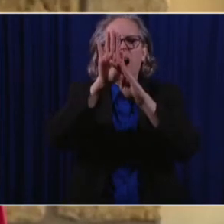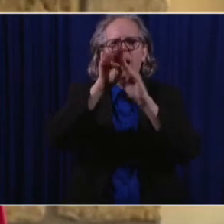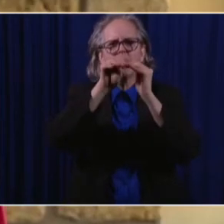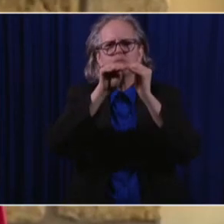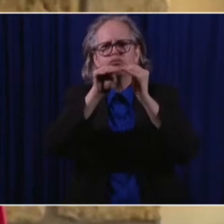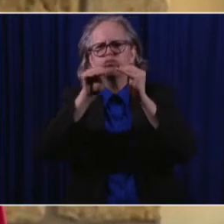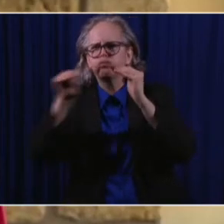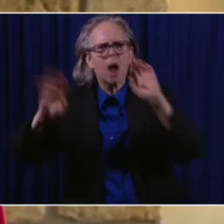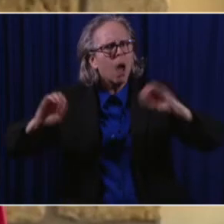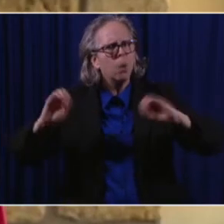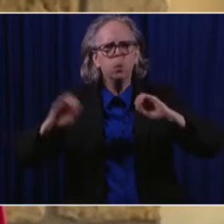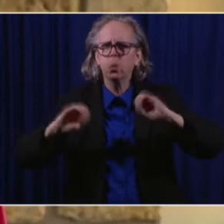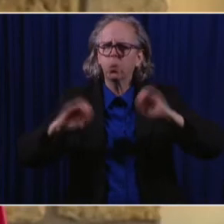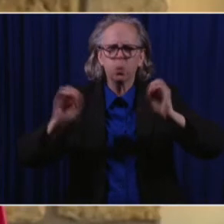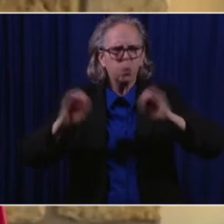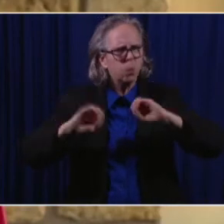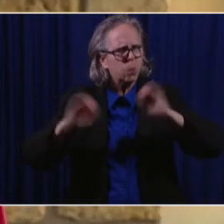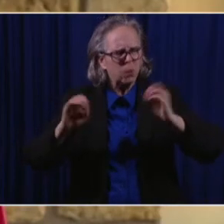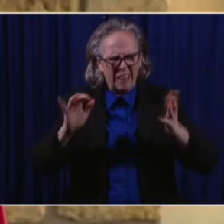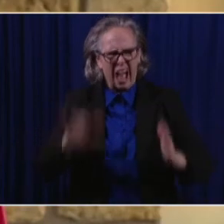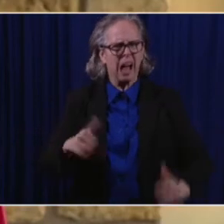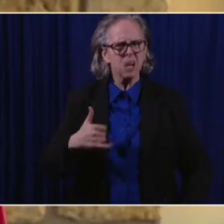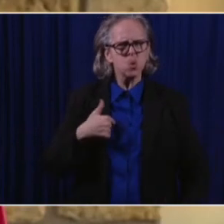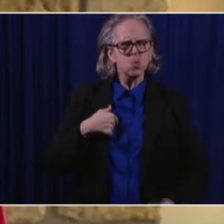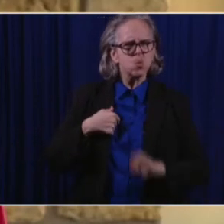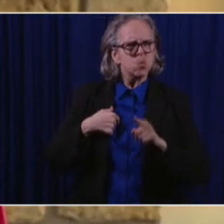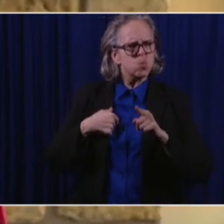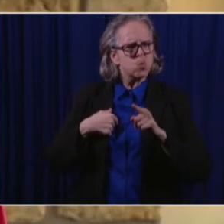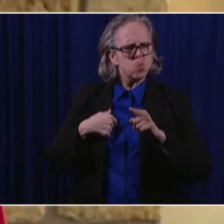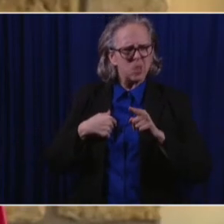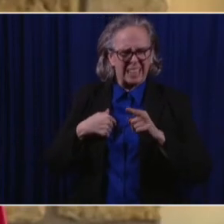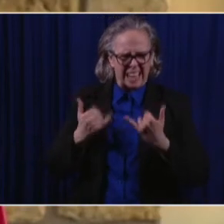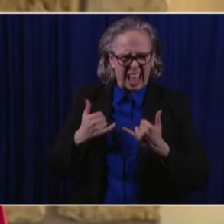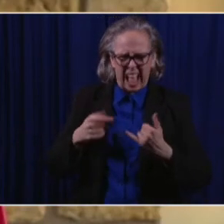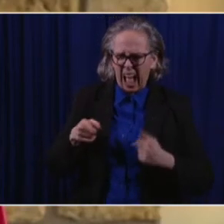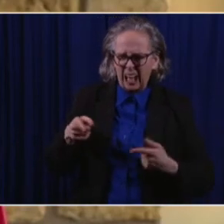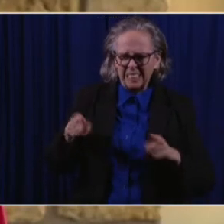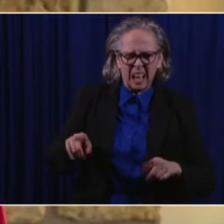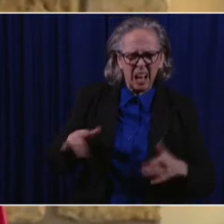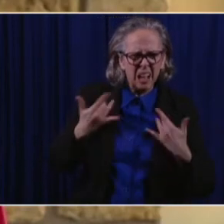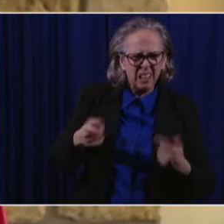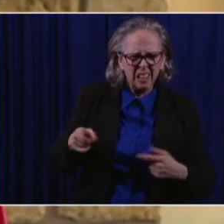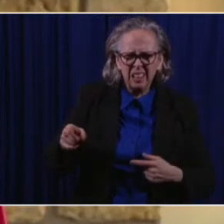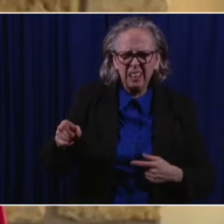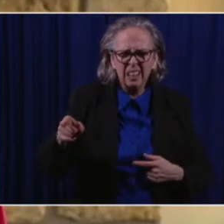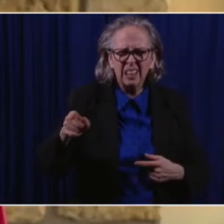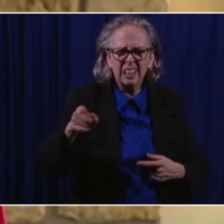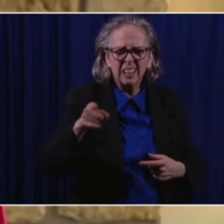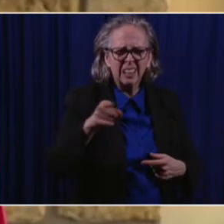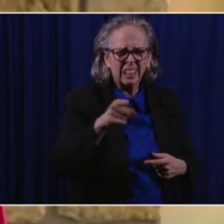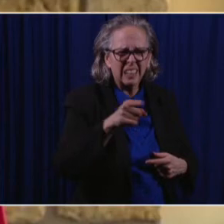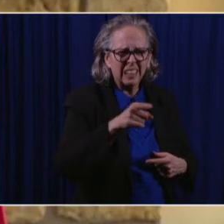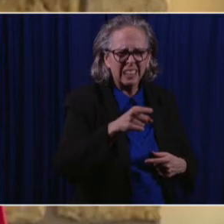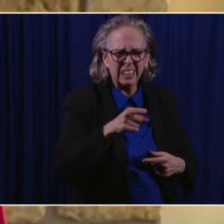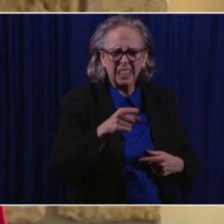based on what we are seeing now, I mean, what do you project where we're going to be in 2